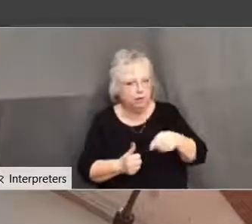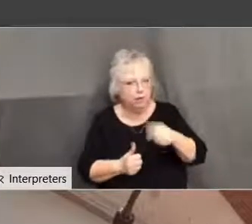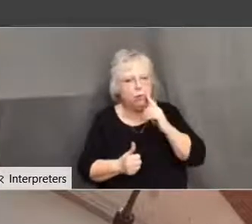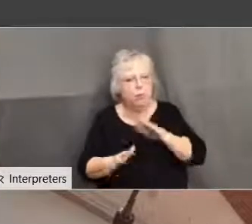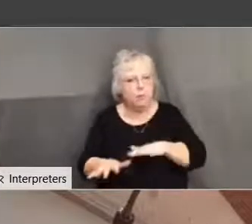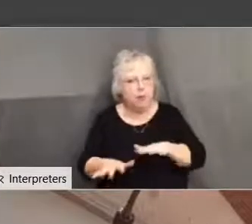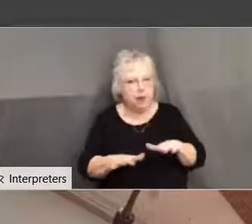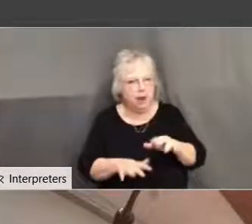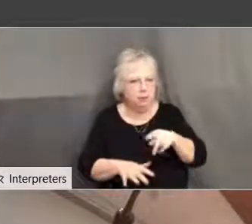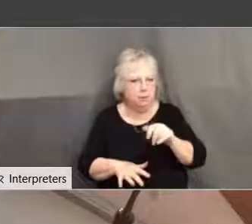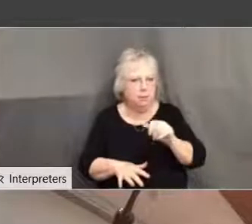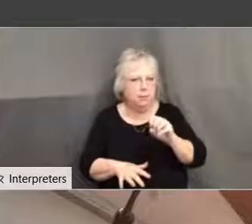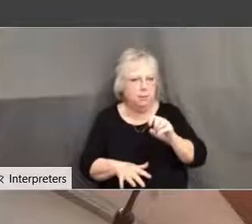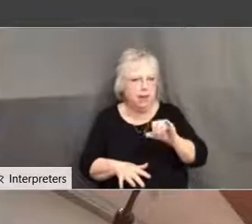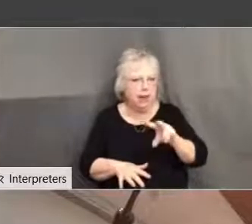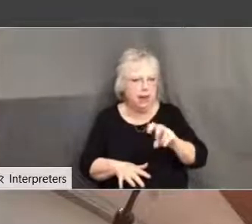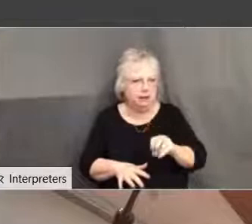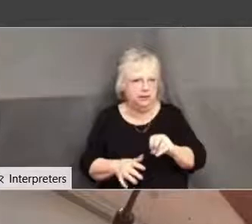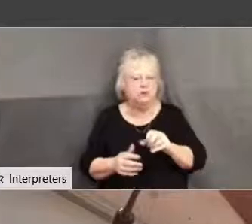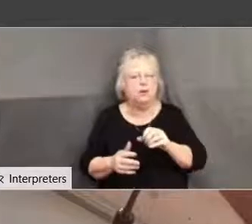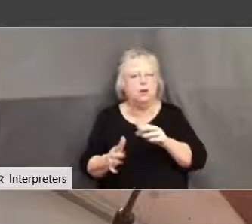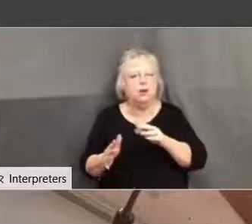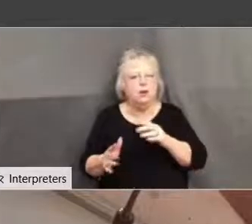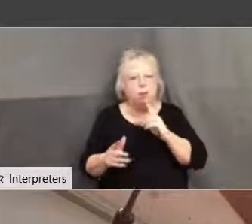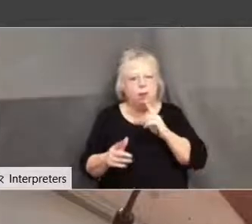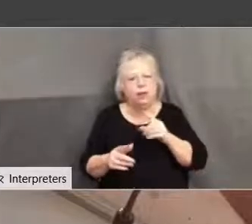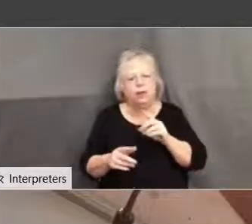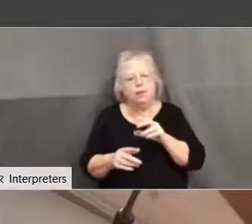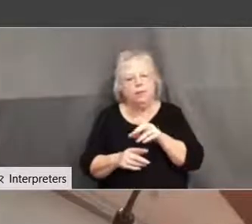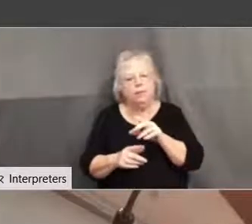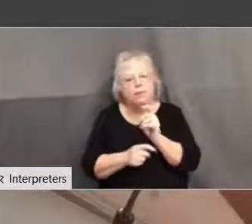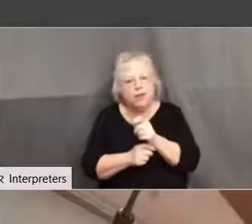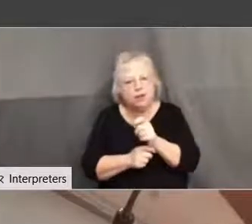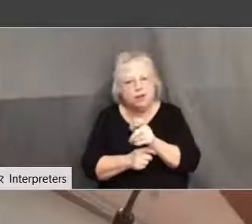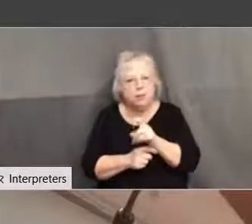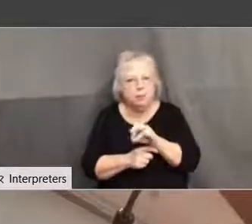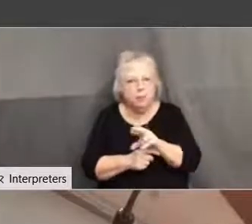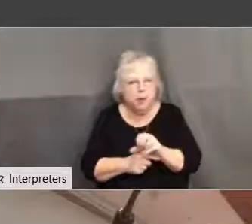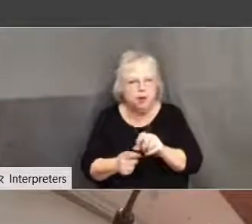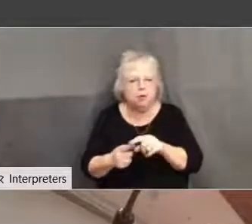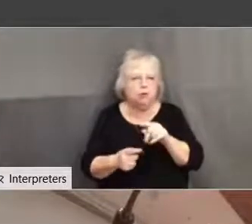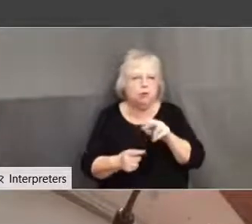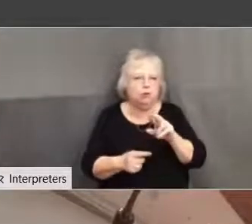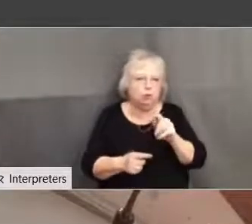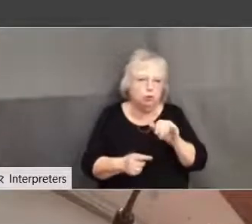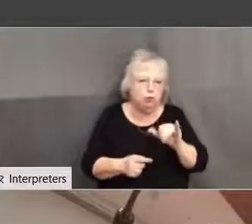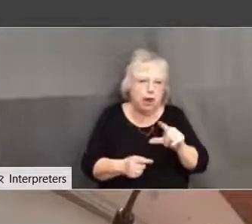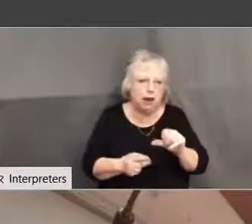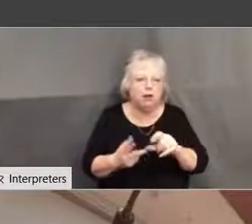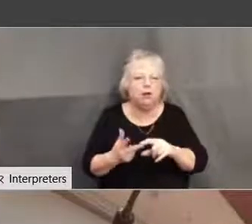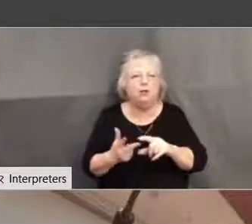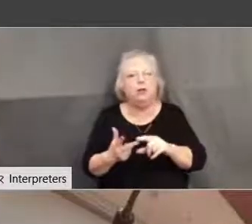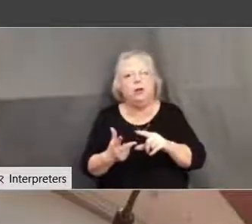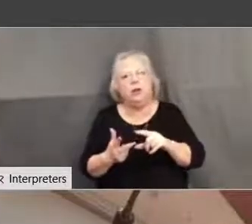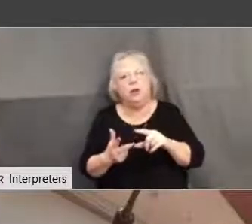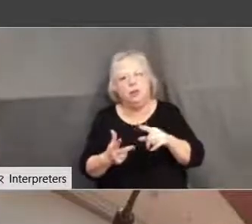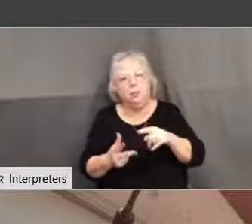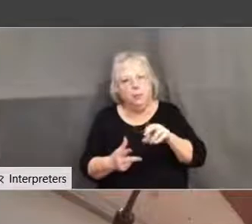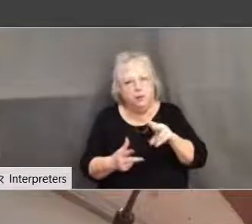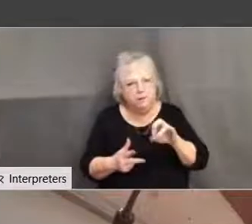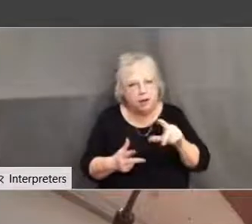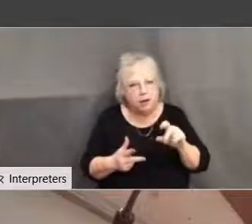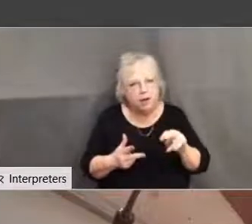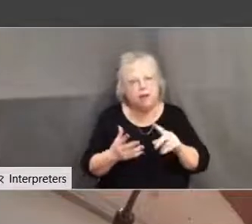with, obviously, the playground amenity, the pavilion, fishing piers, and trails. Trails, okay.